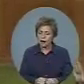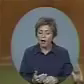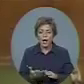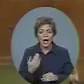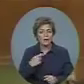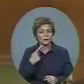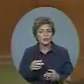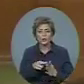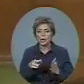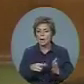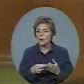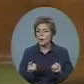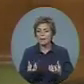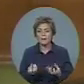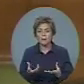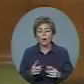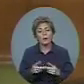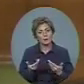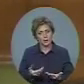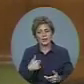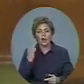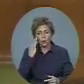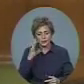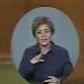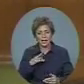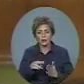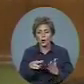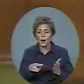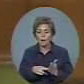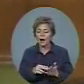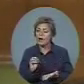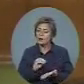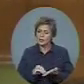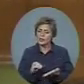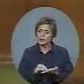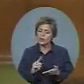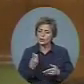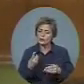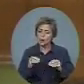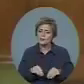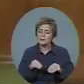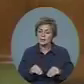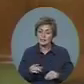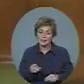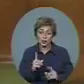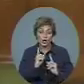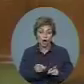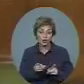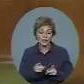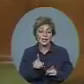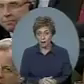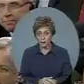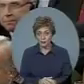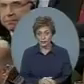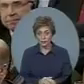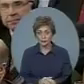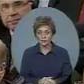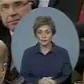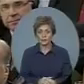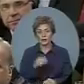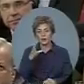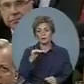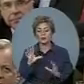Minister's office order the document erased? When will the Prime Minister erase this Minister of Defense from his portfolio? No one